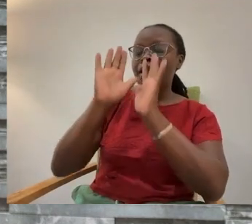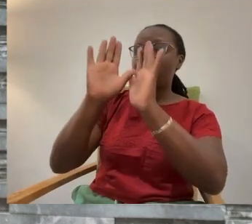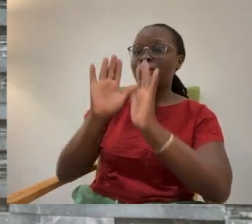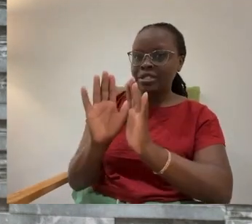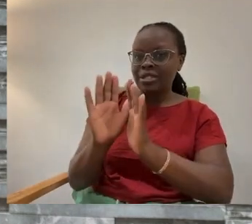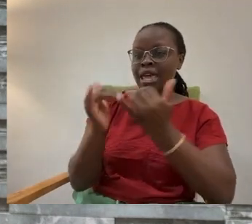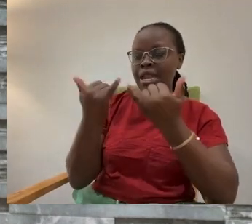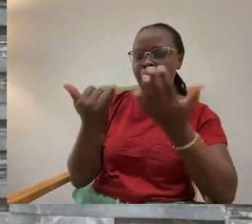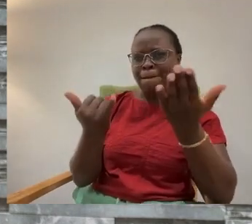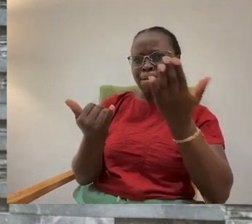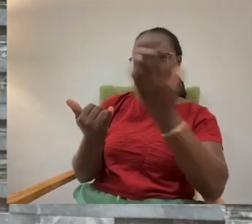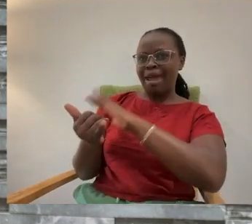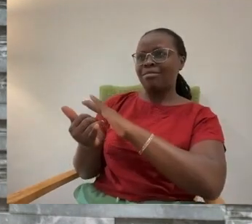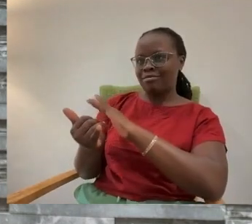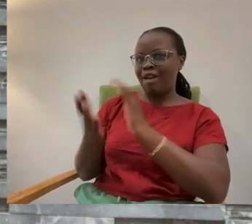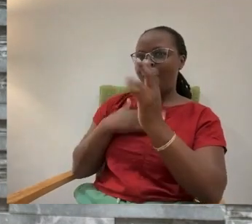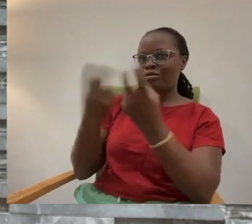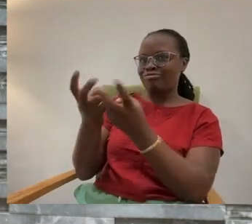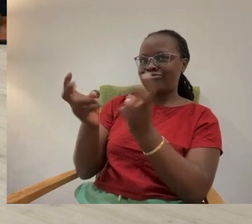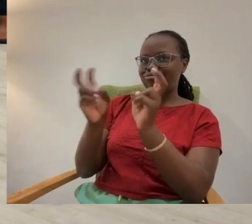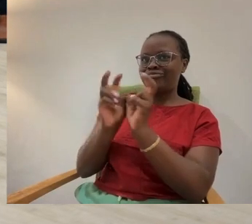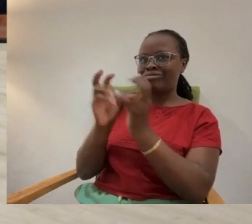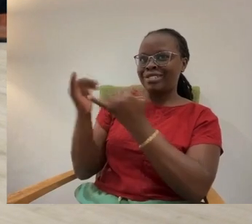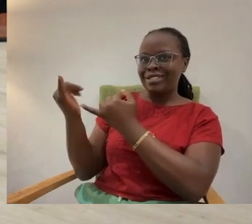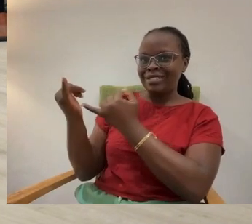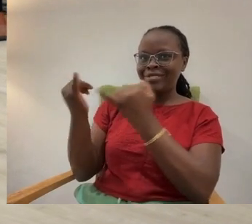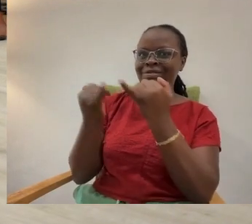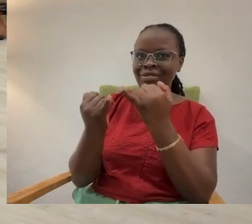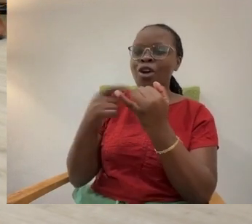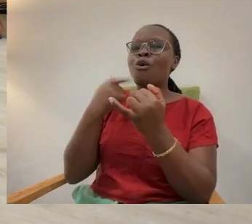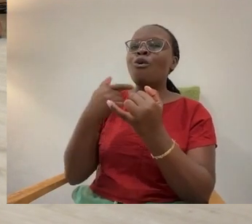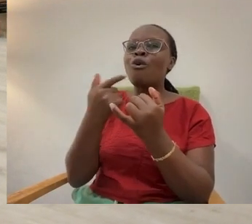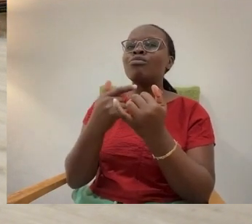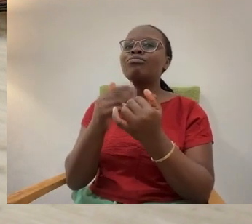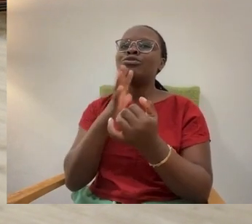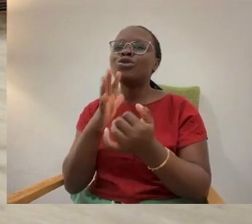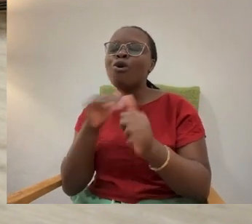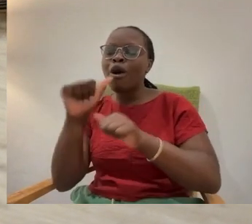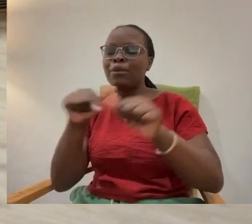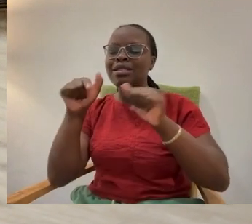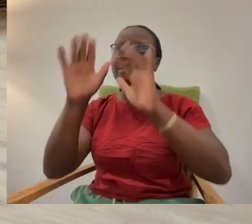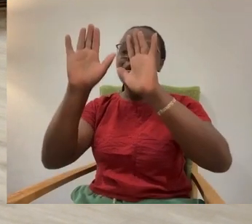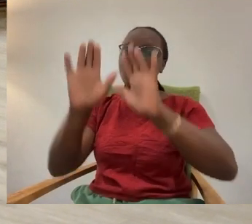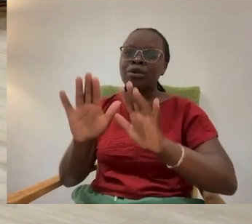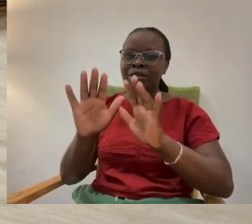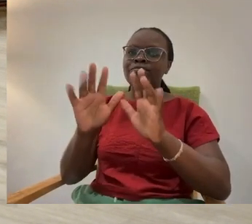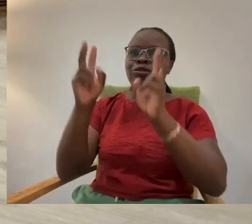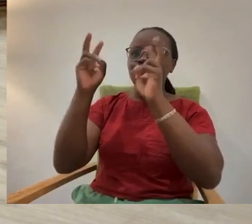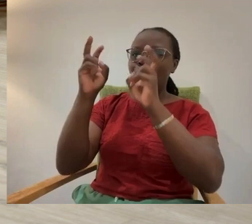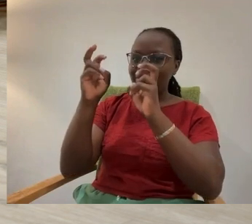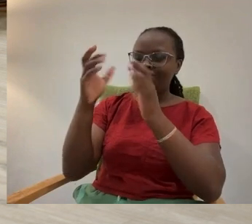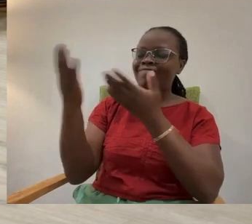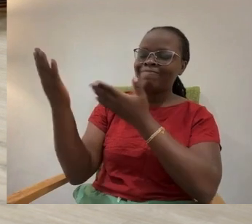back to studio, let me welcome Adane and Alexia with us, who are here to talk about this very important topic. Adane, Alexia,